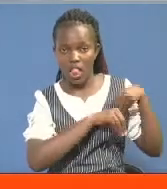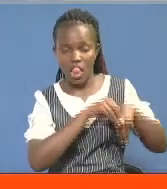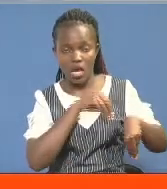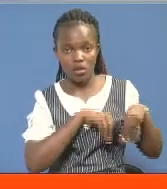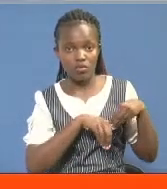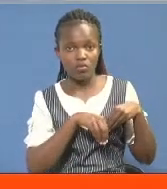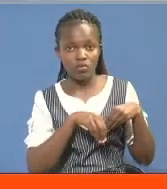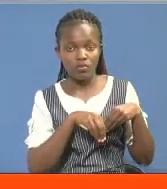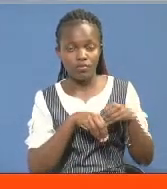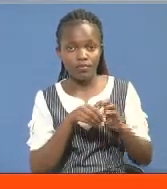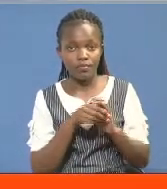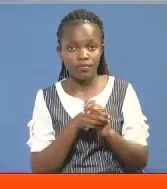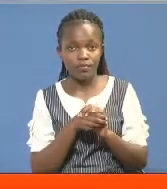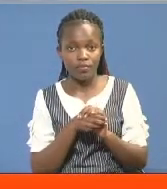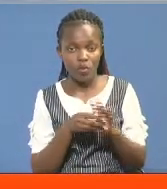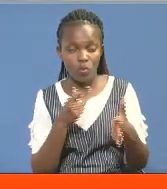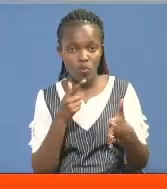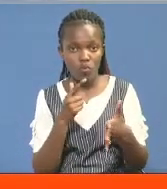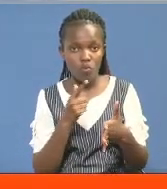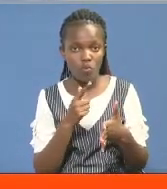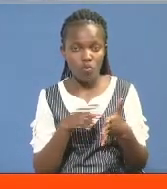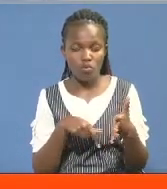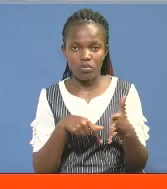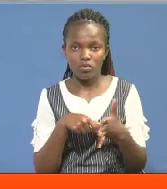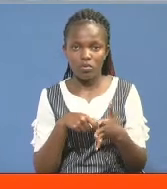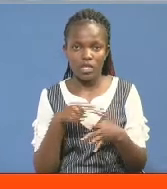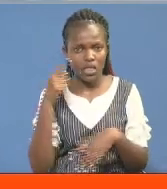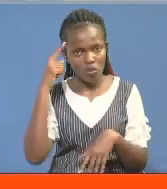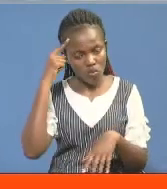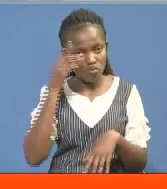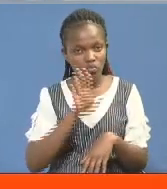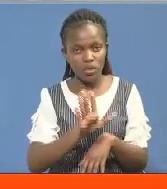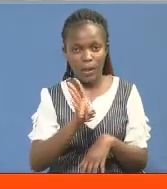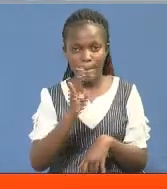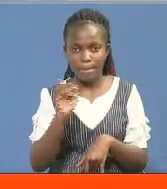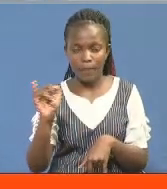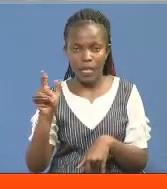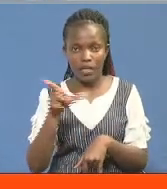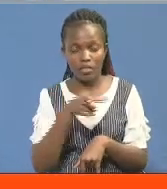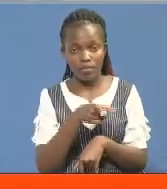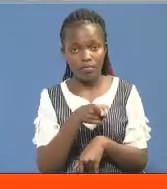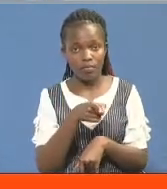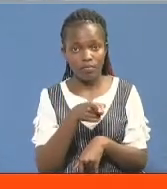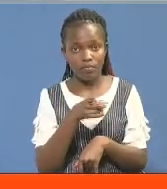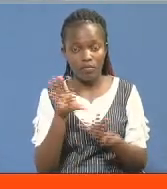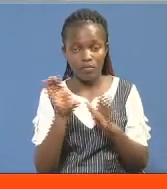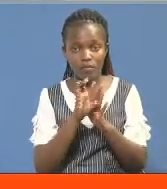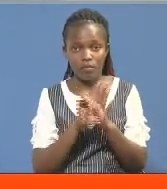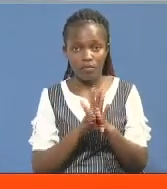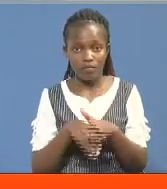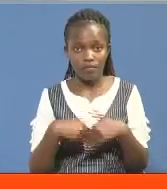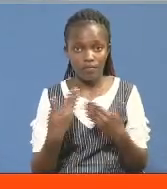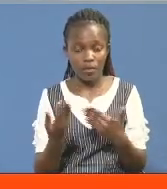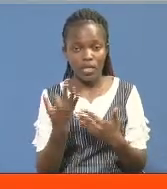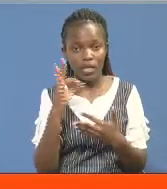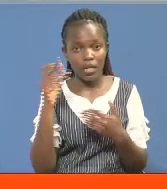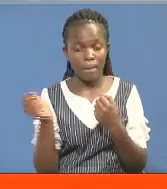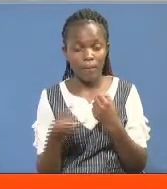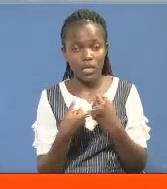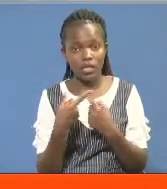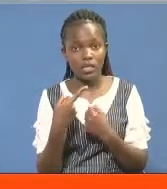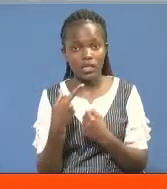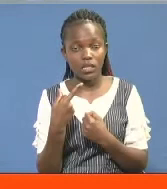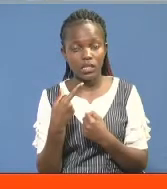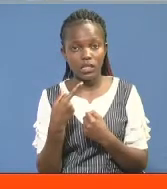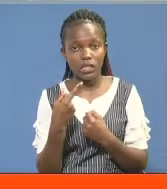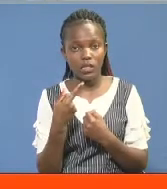very vigorously, asking them, what is your views on this BBI? They would, and remember, the Constitution has given a period of 3 months. Yeah. So